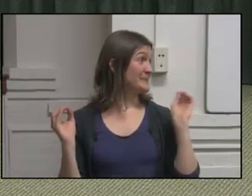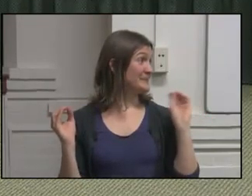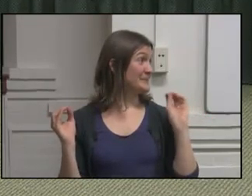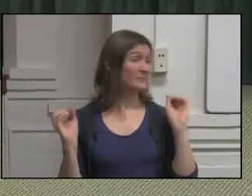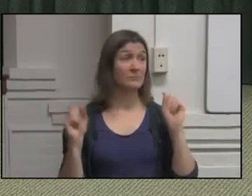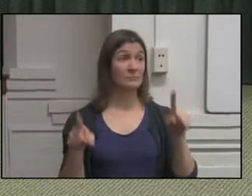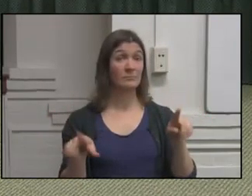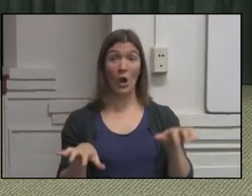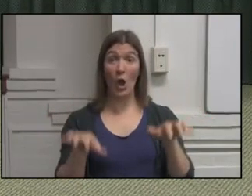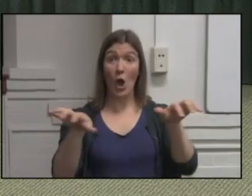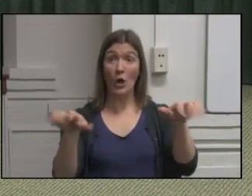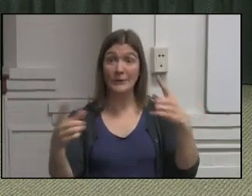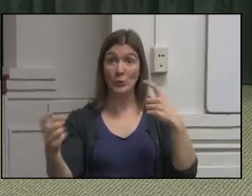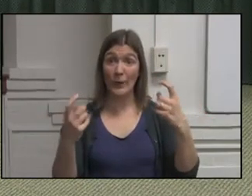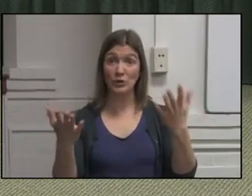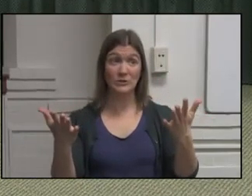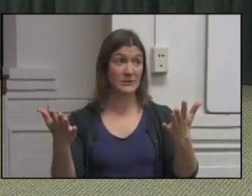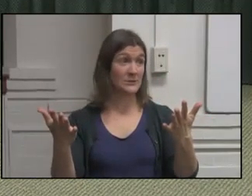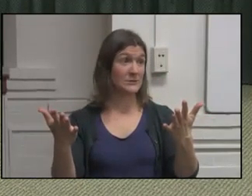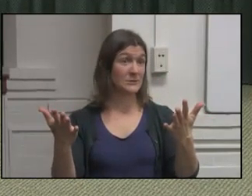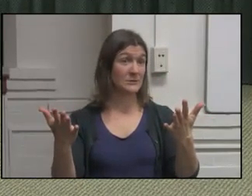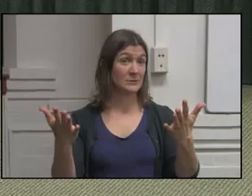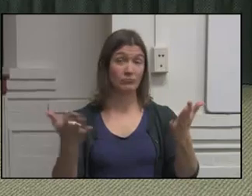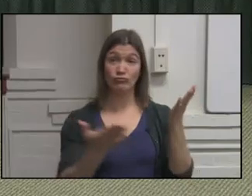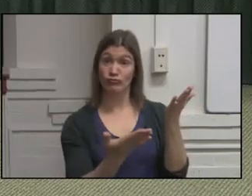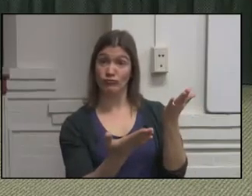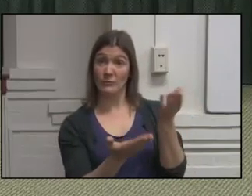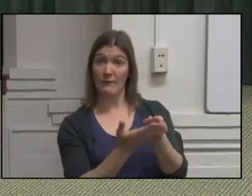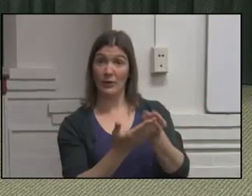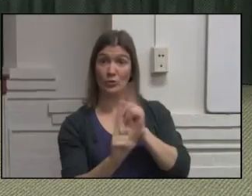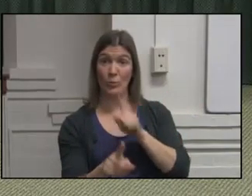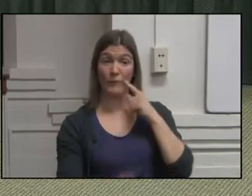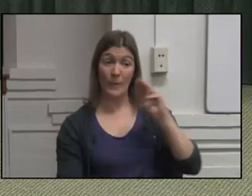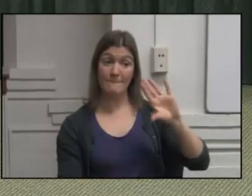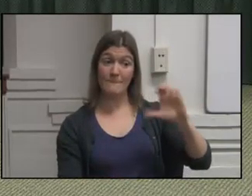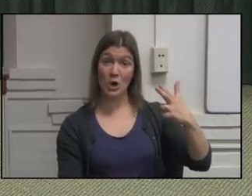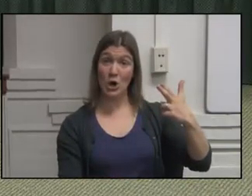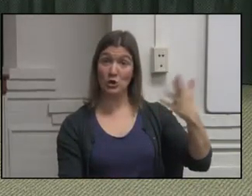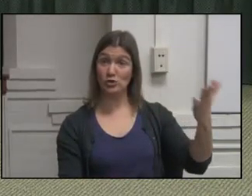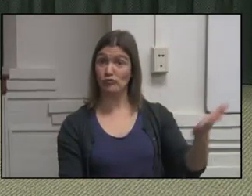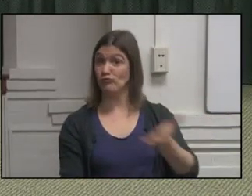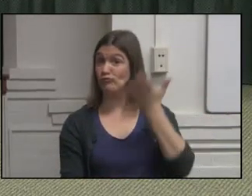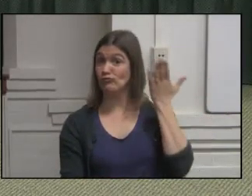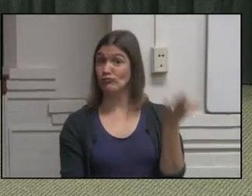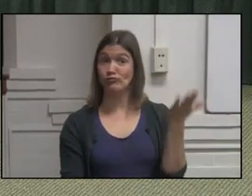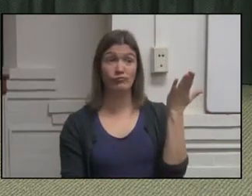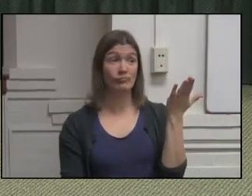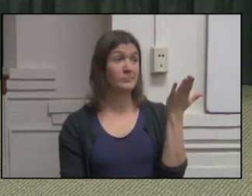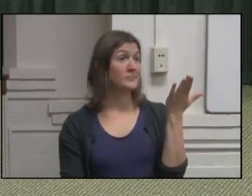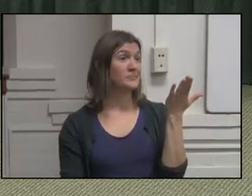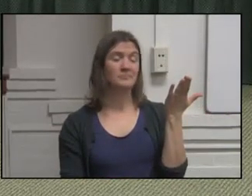Okay. Questions from the public on John's March monthly financial report?